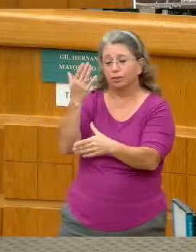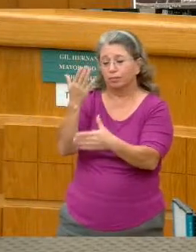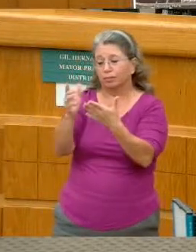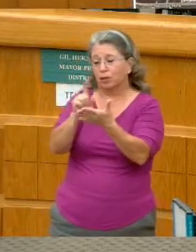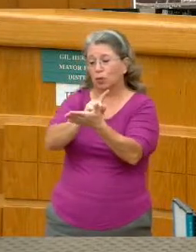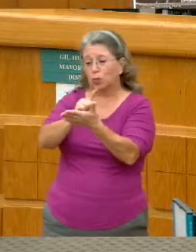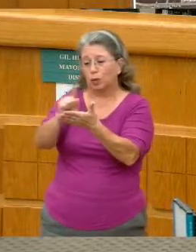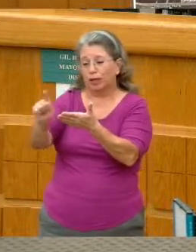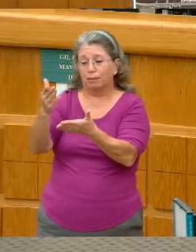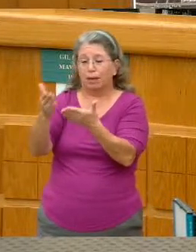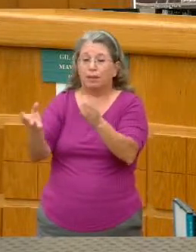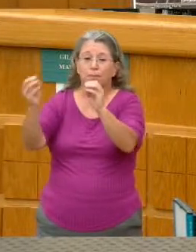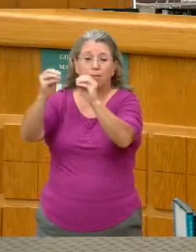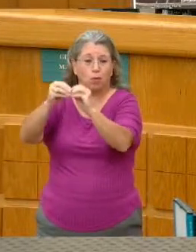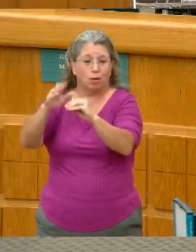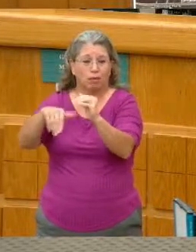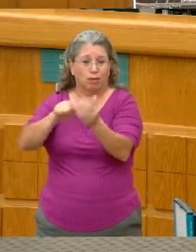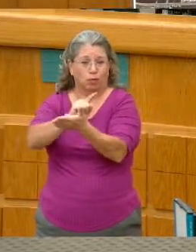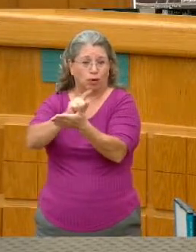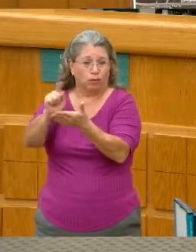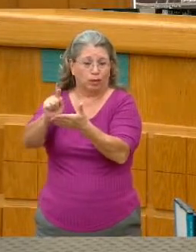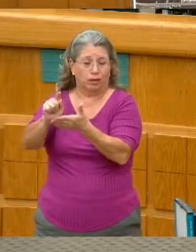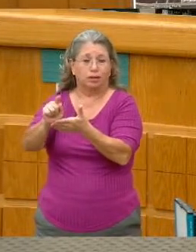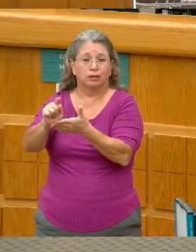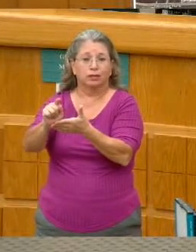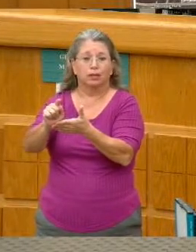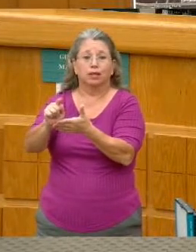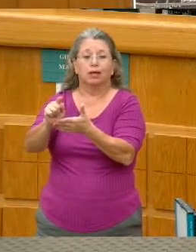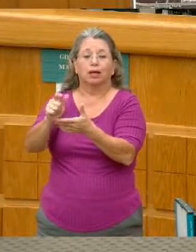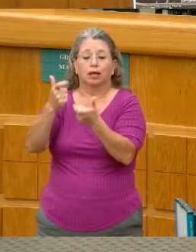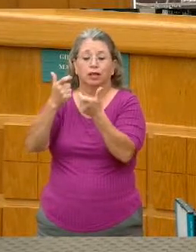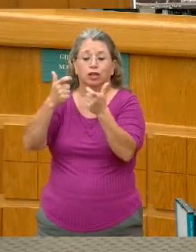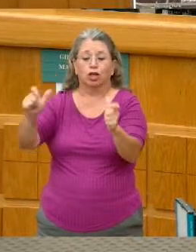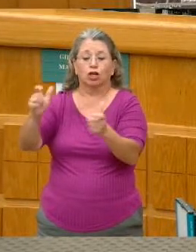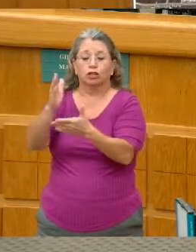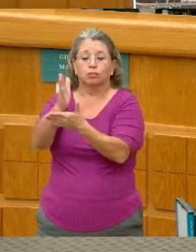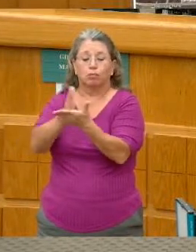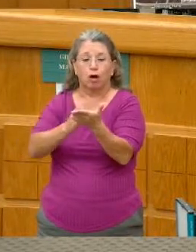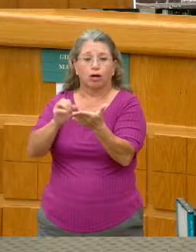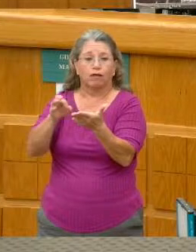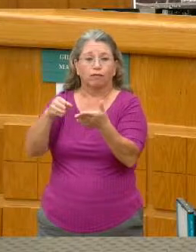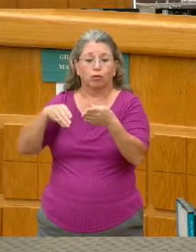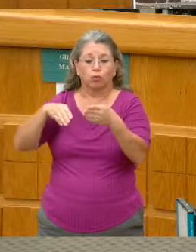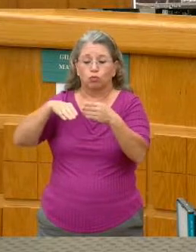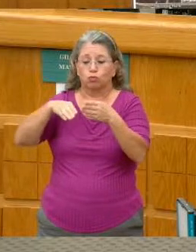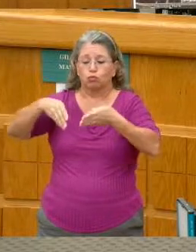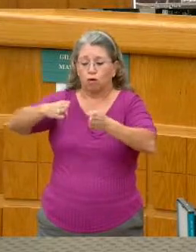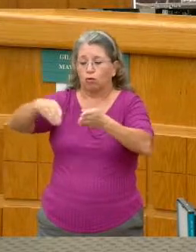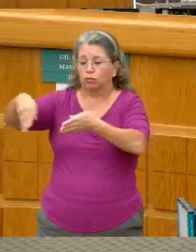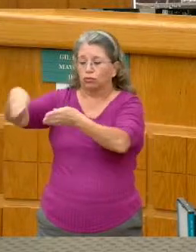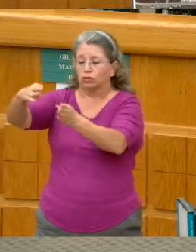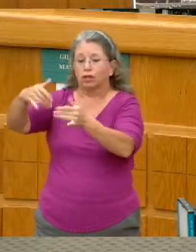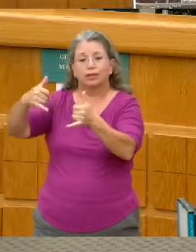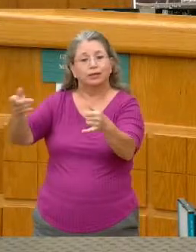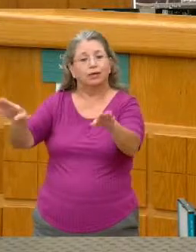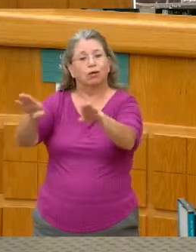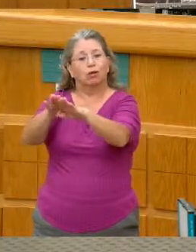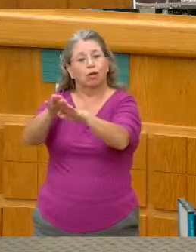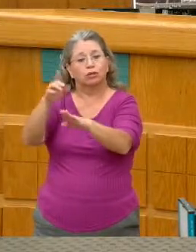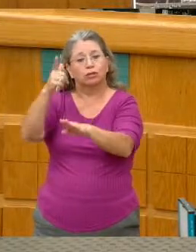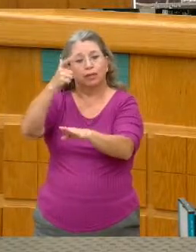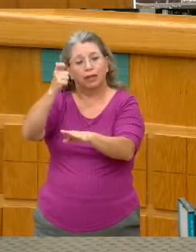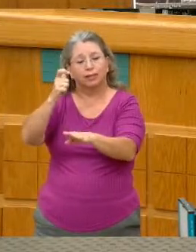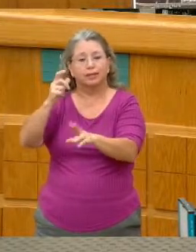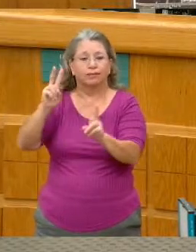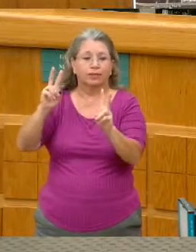good substantial amount of your access roads are still closed because of the second